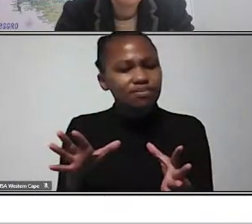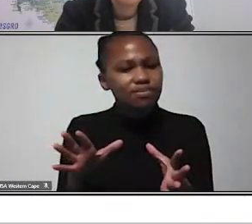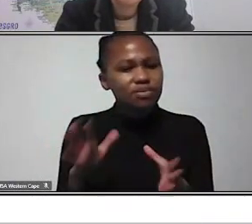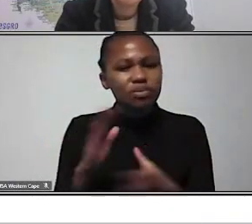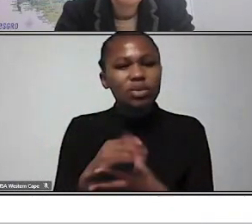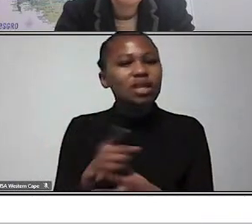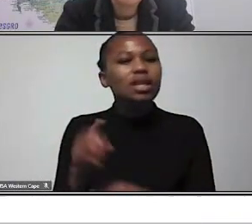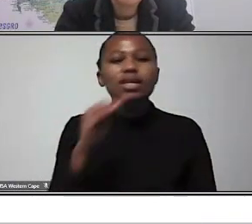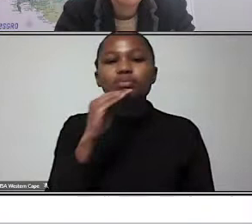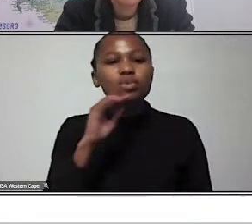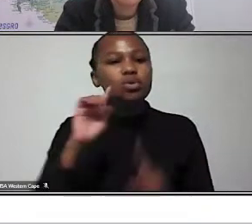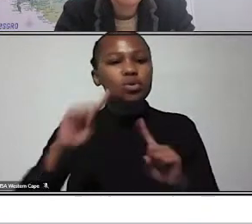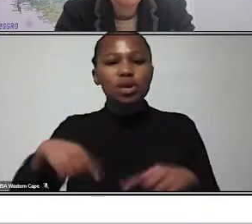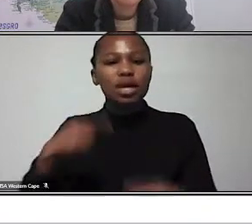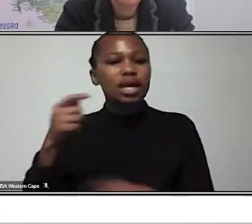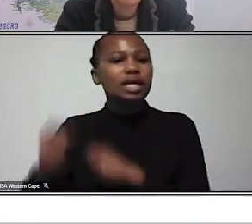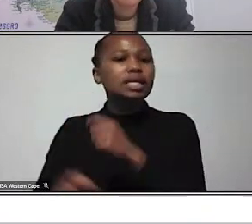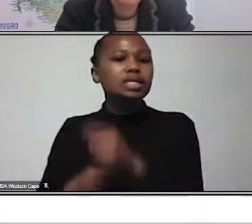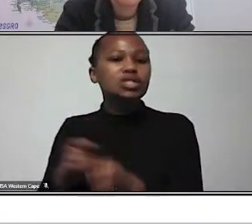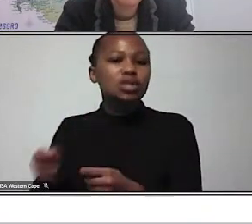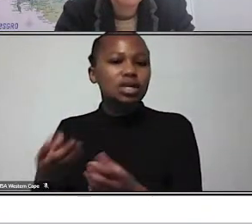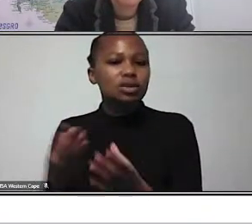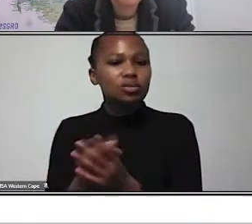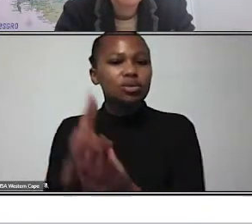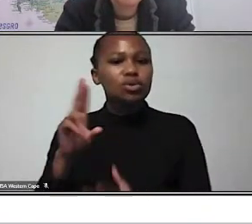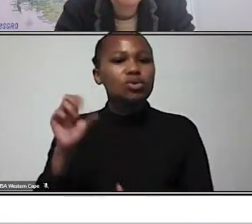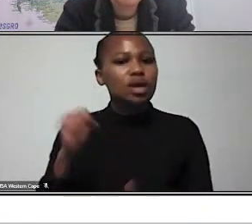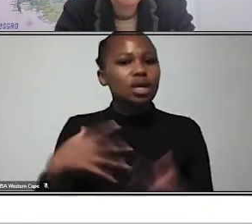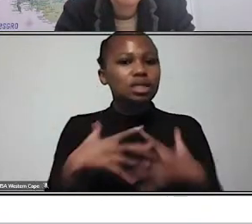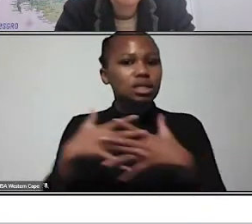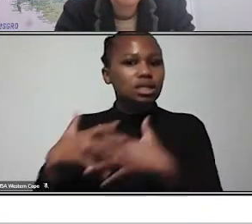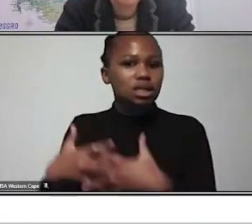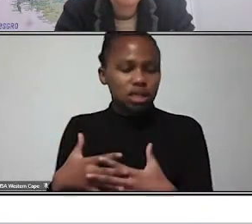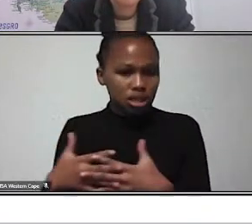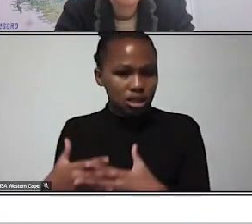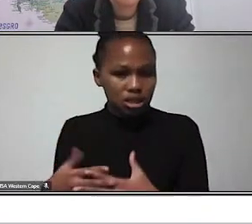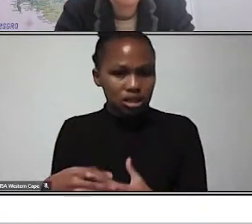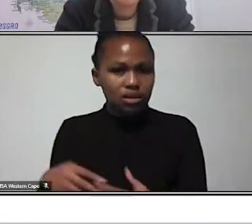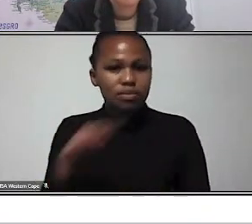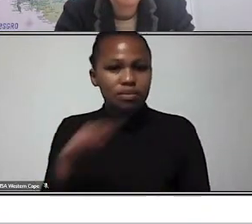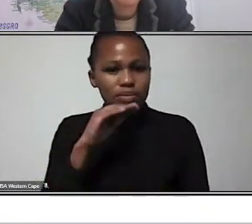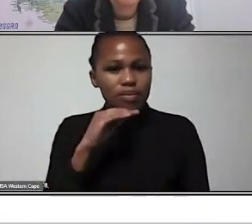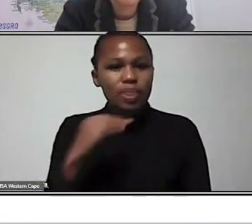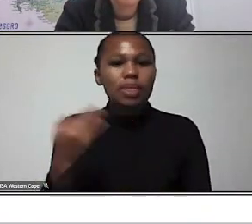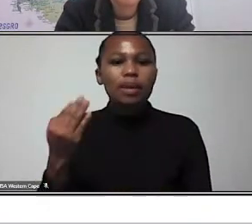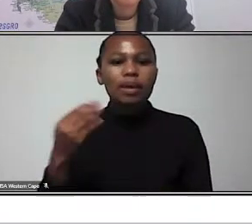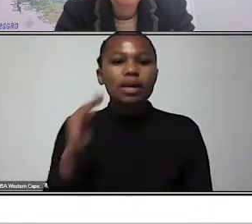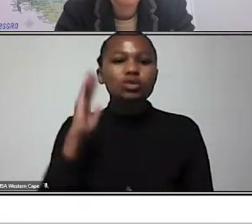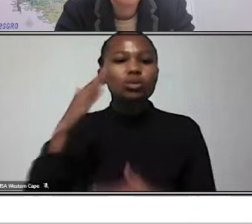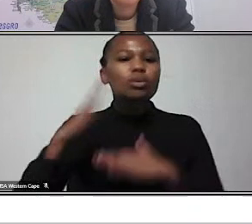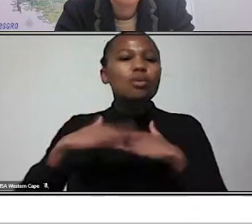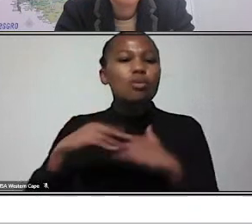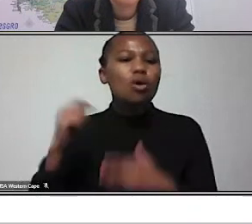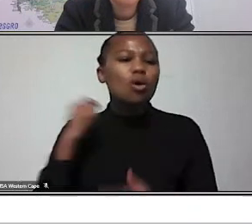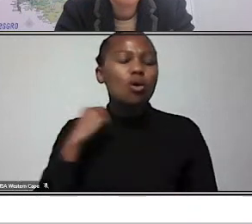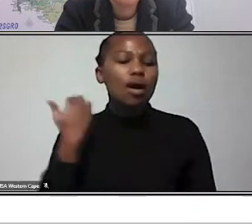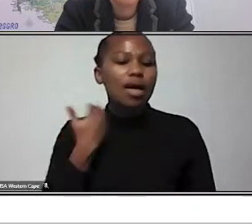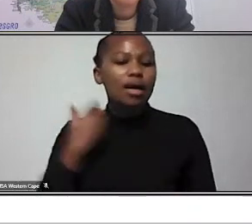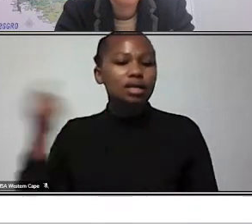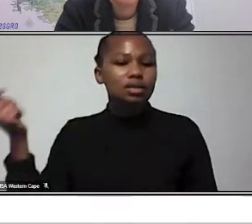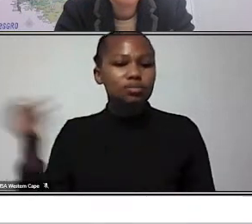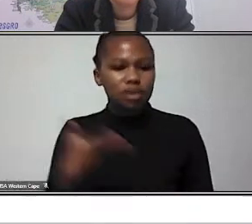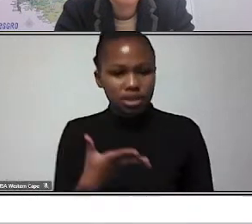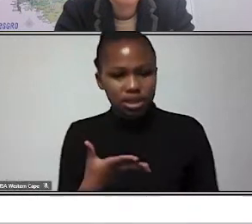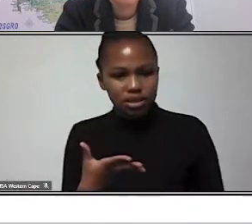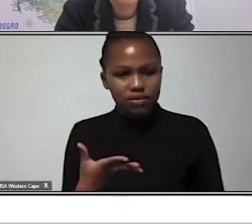you can't trade with the US, like keep sending your boats there. It just means it's considerably more expensive, which I imagine, which just makes you